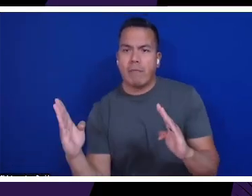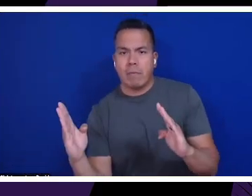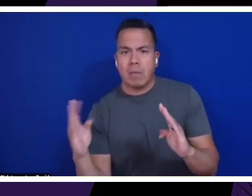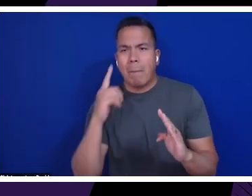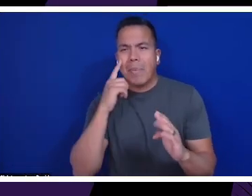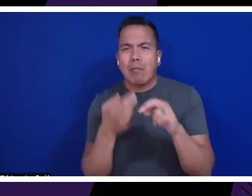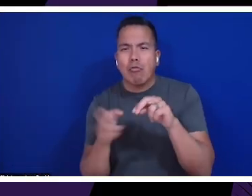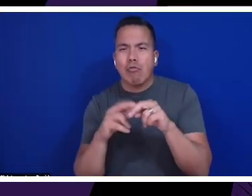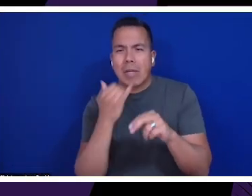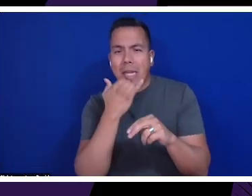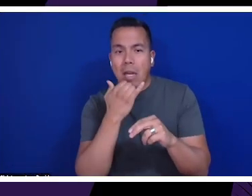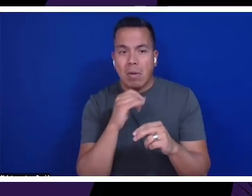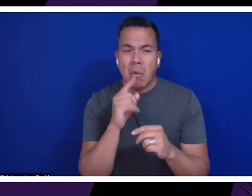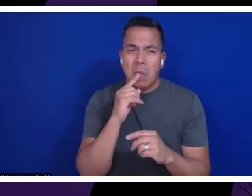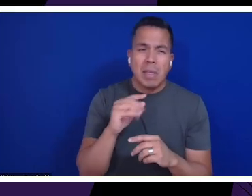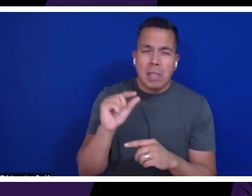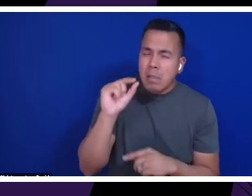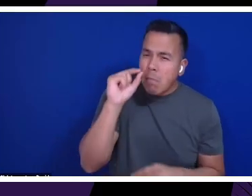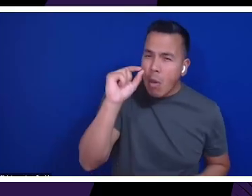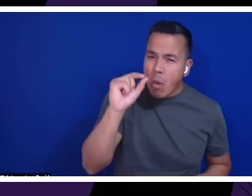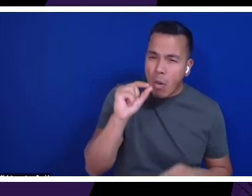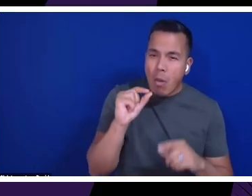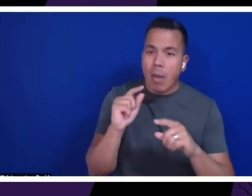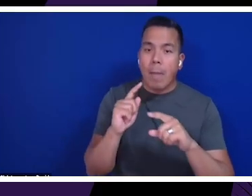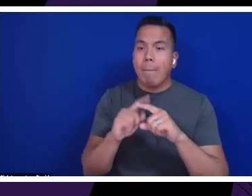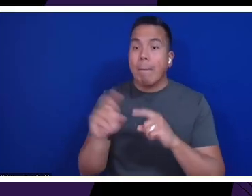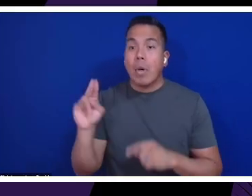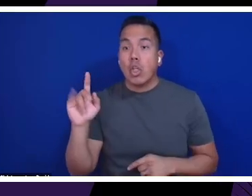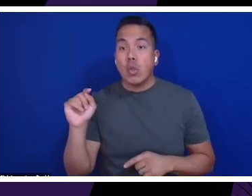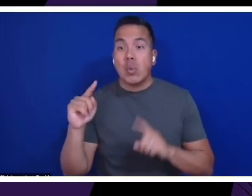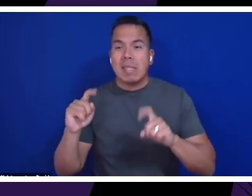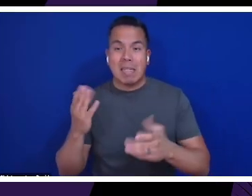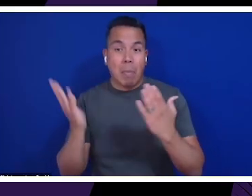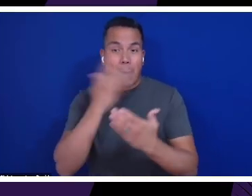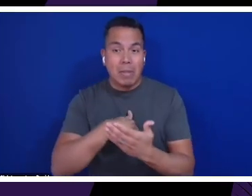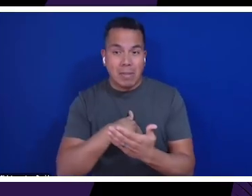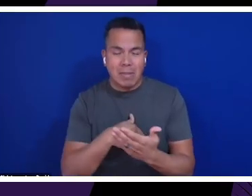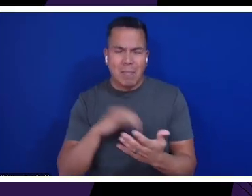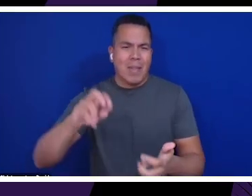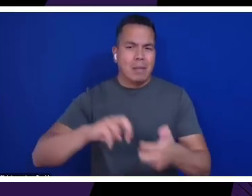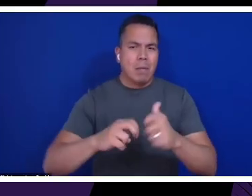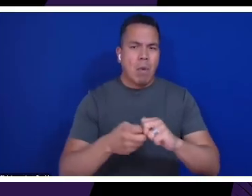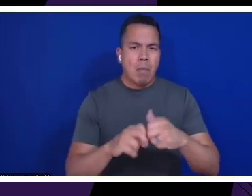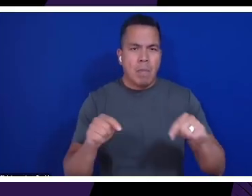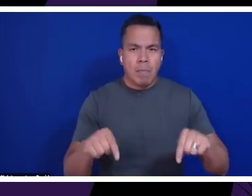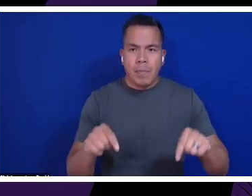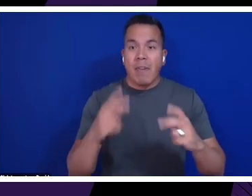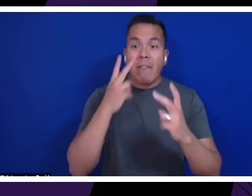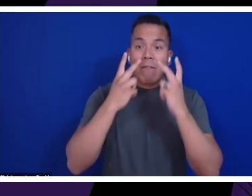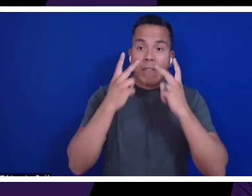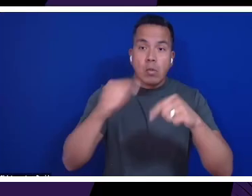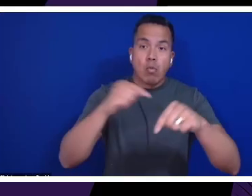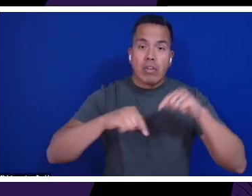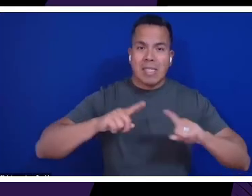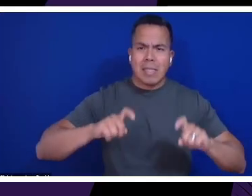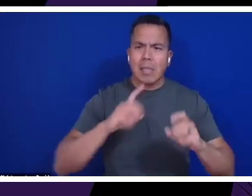regressions, but they may be invisible to traditional unit tests. This is the problem that visual regression testing solves. And